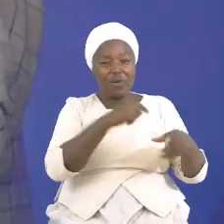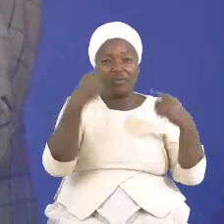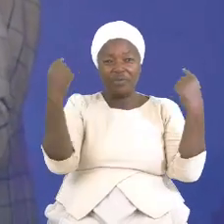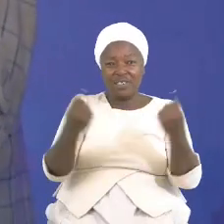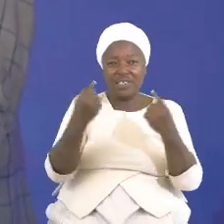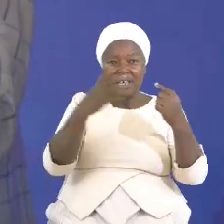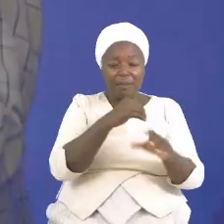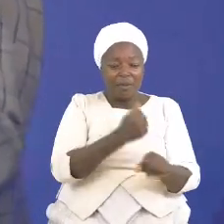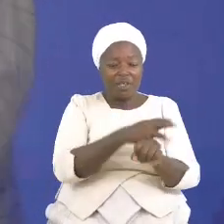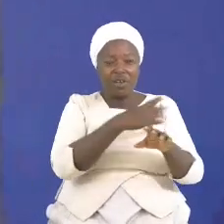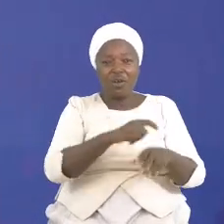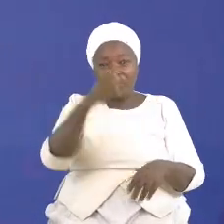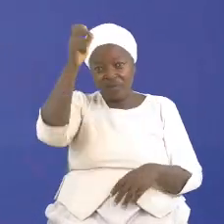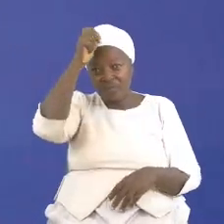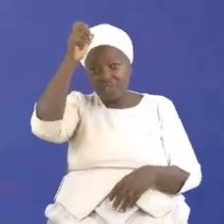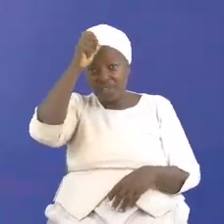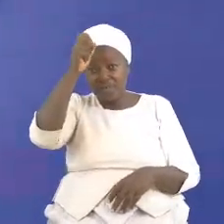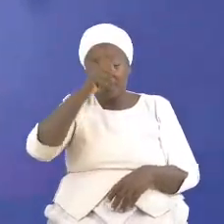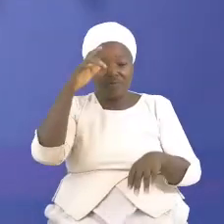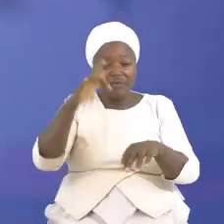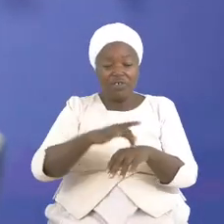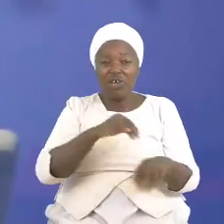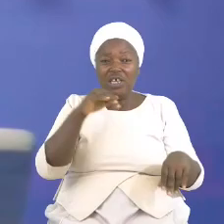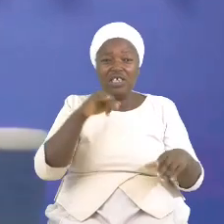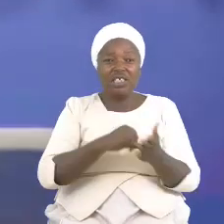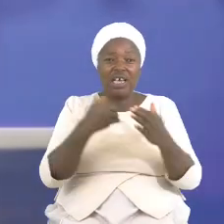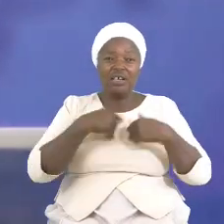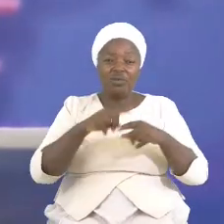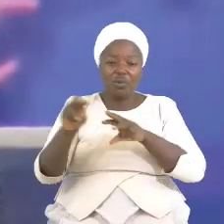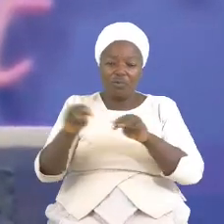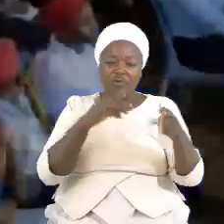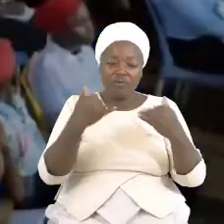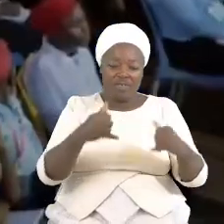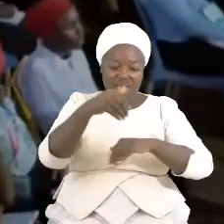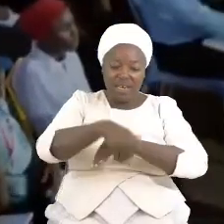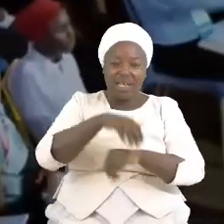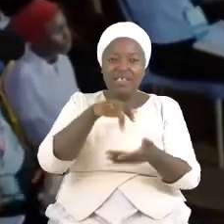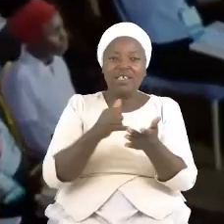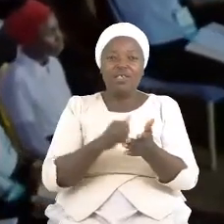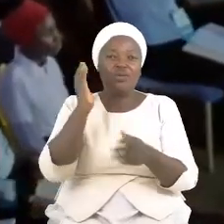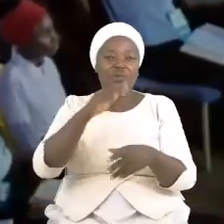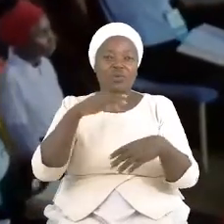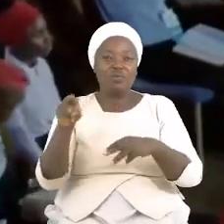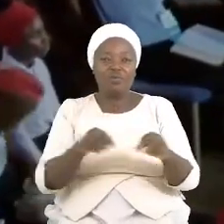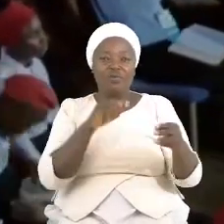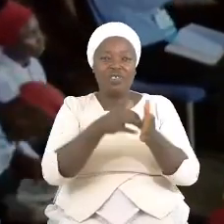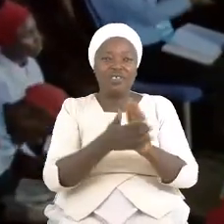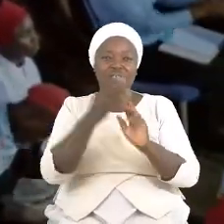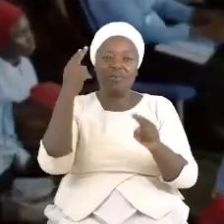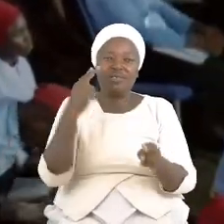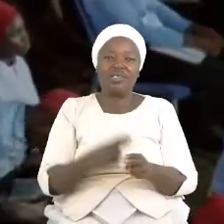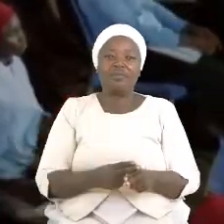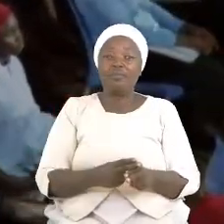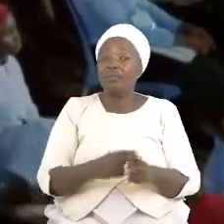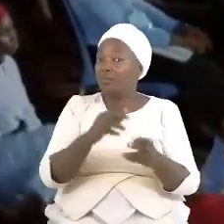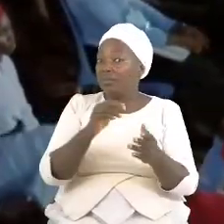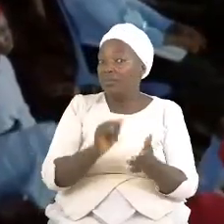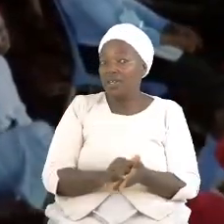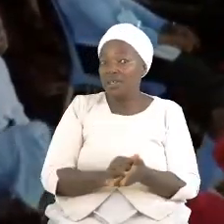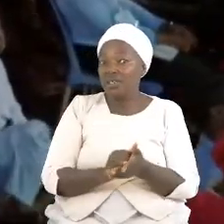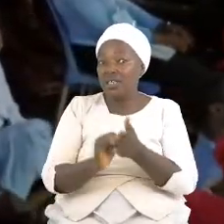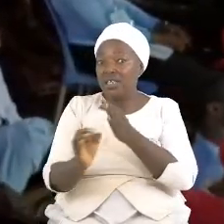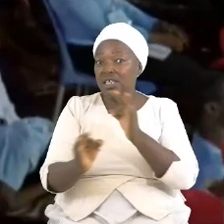affliction, it has to move tonight. It will move in Jesus' name. That if thou shalt